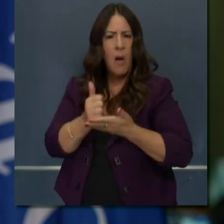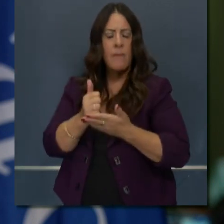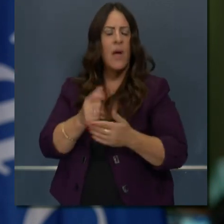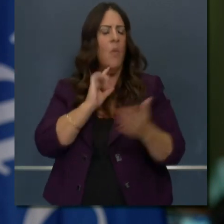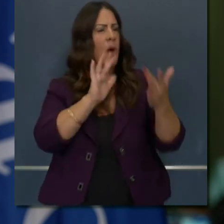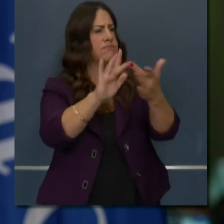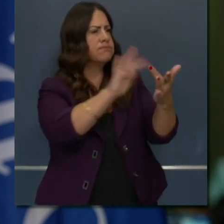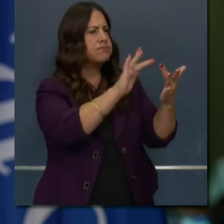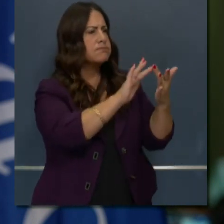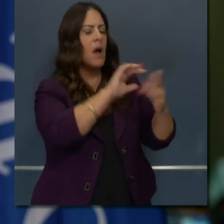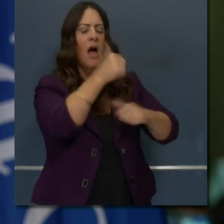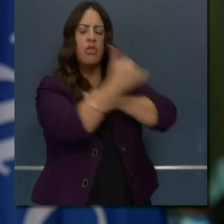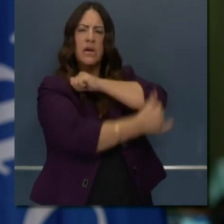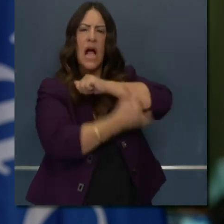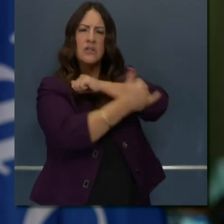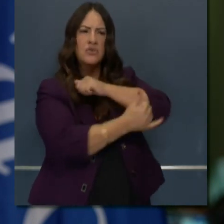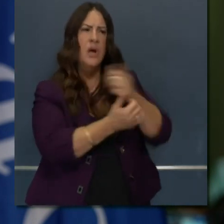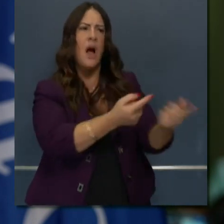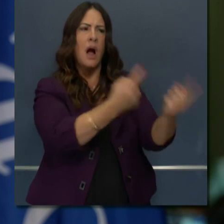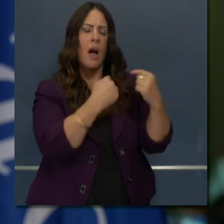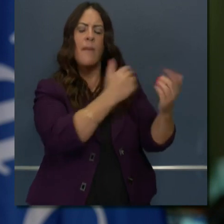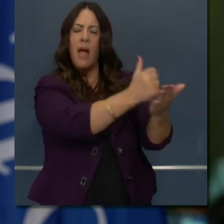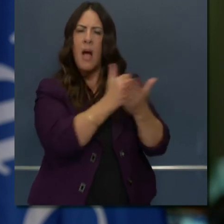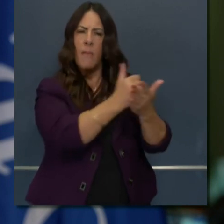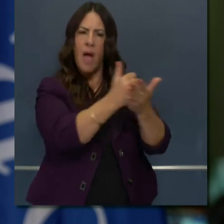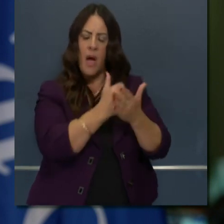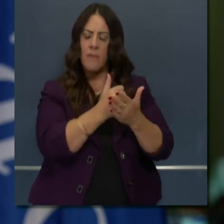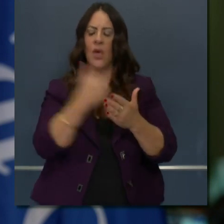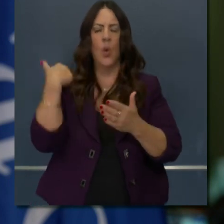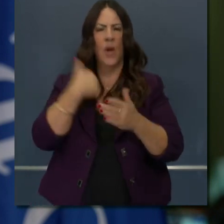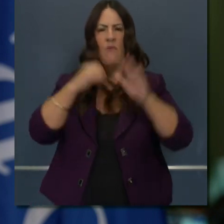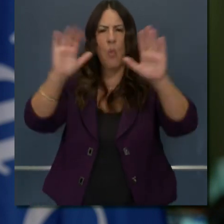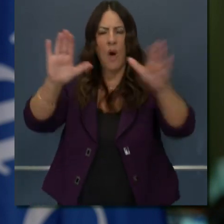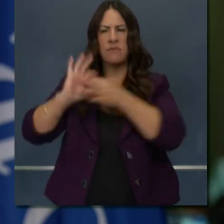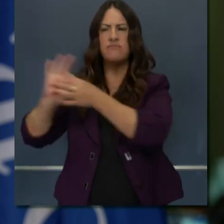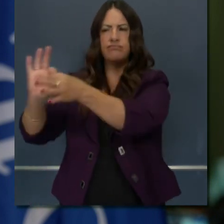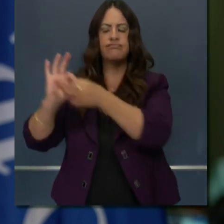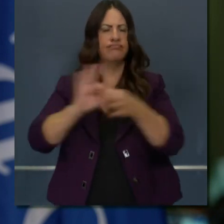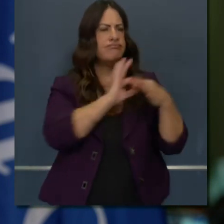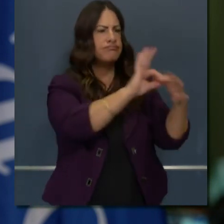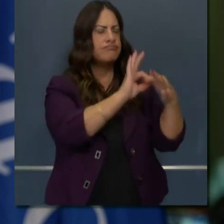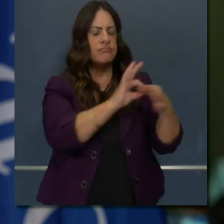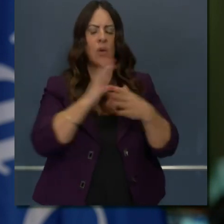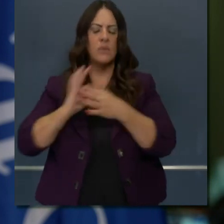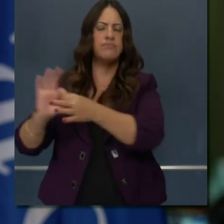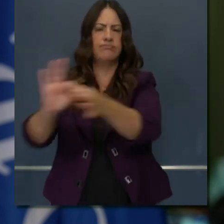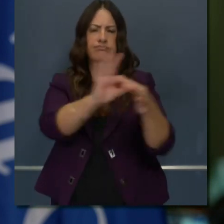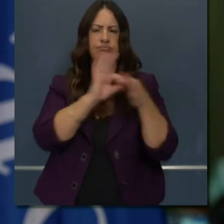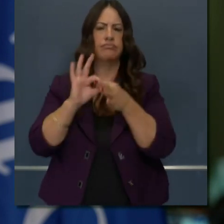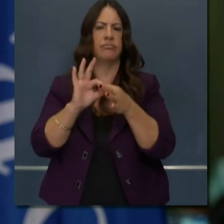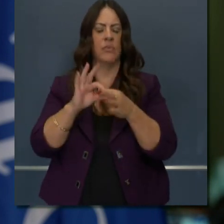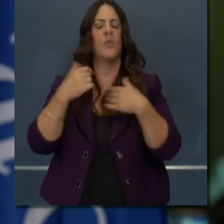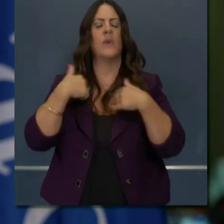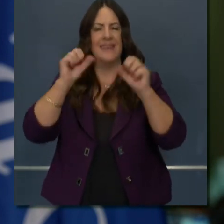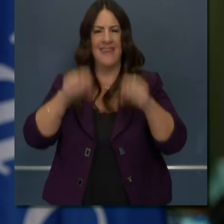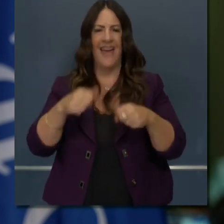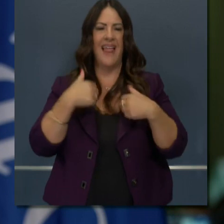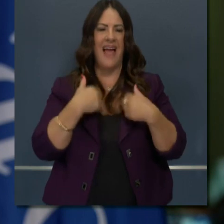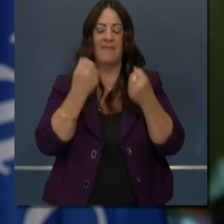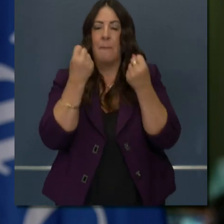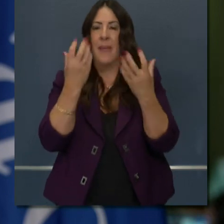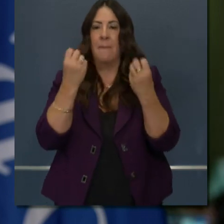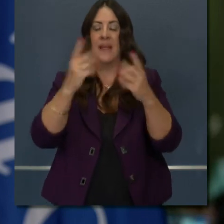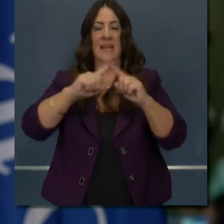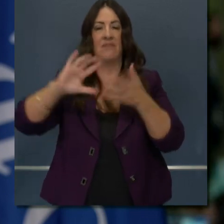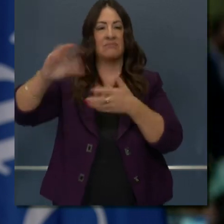needed, because the reality is that California often and can have multiple events happen at the